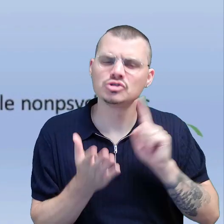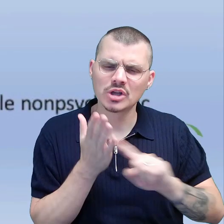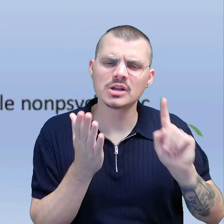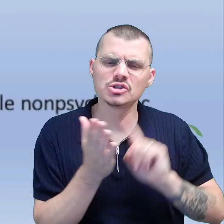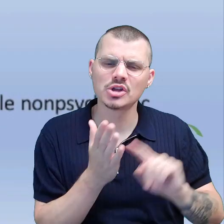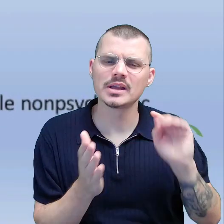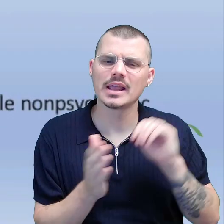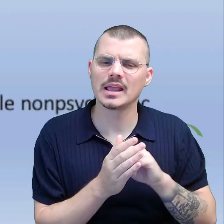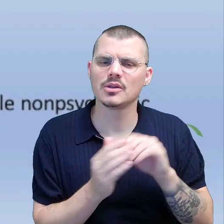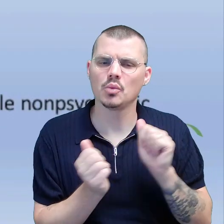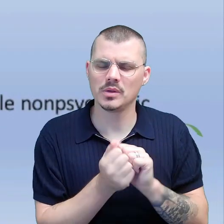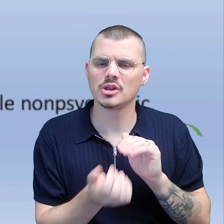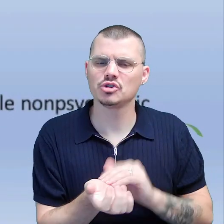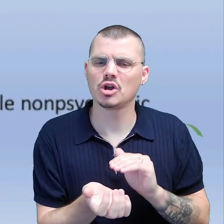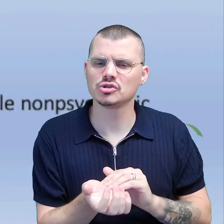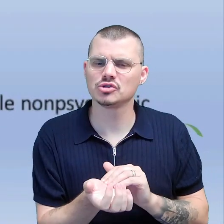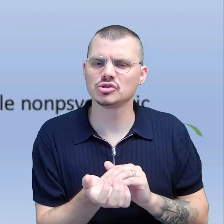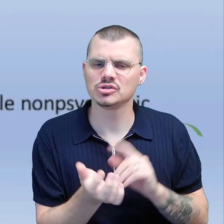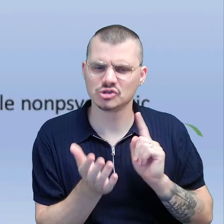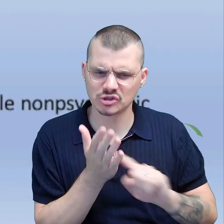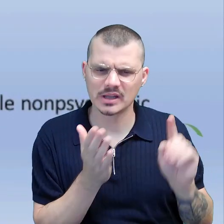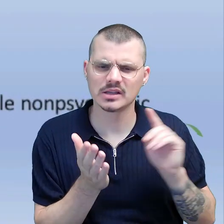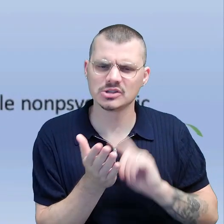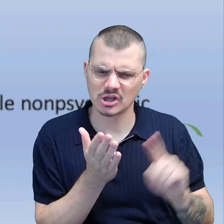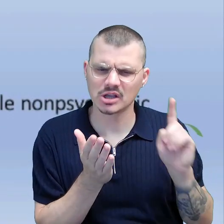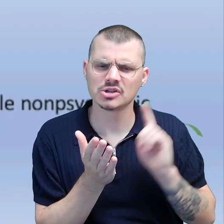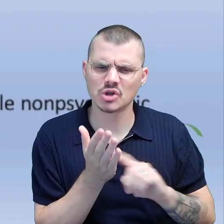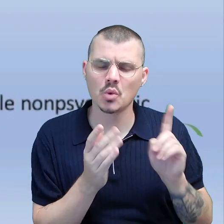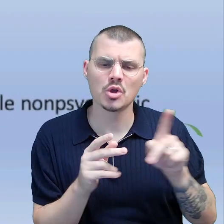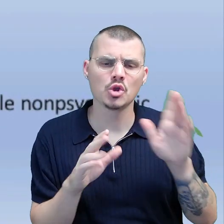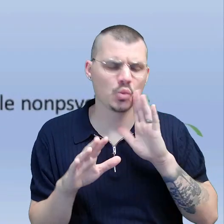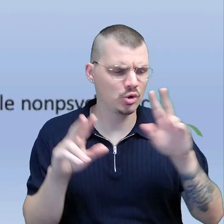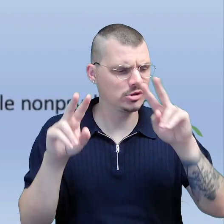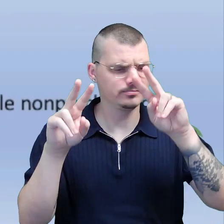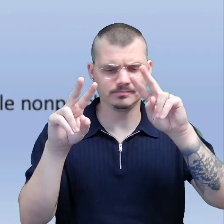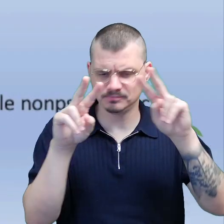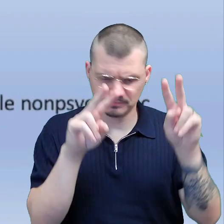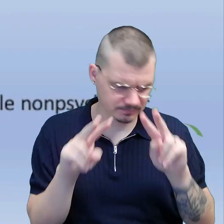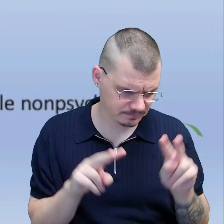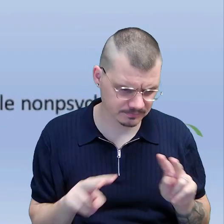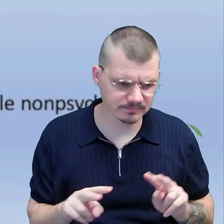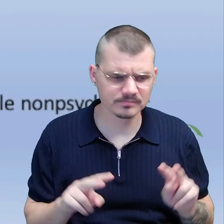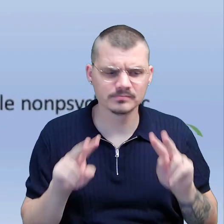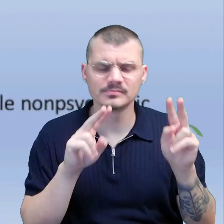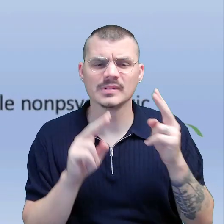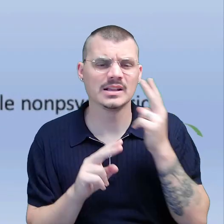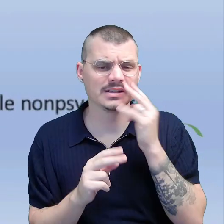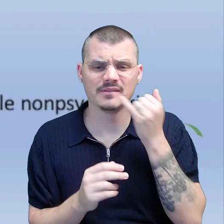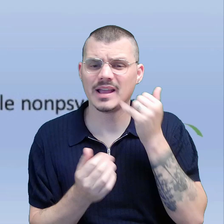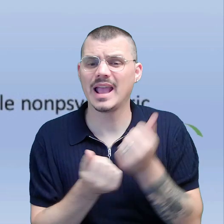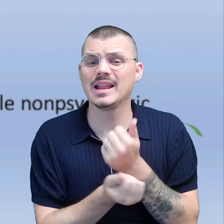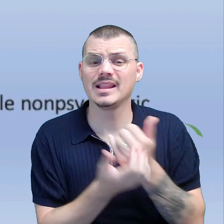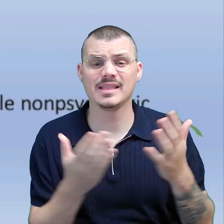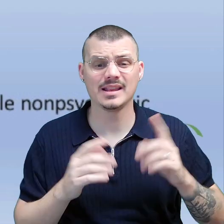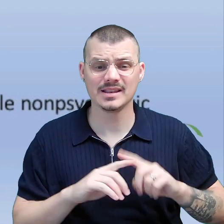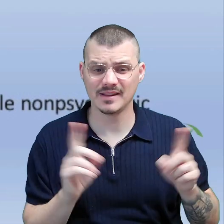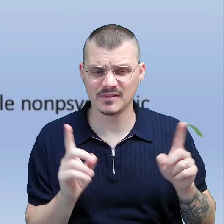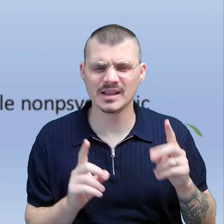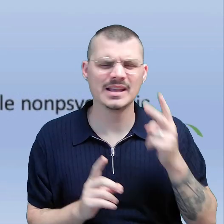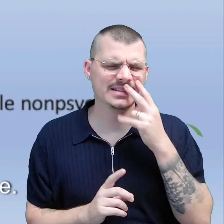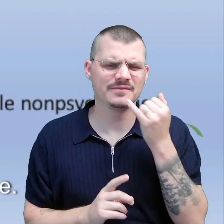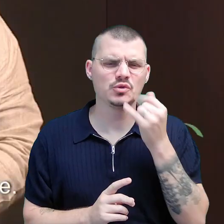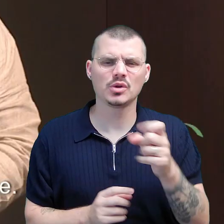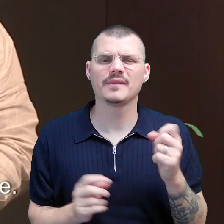was regular check-in visits with the physician, where you'd look the person over, see if there's anything